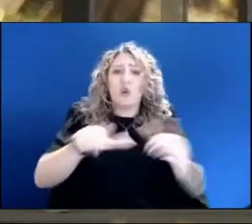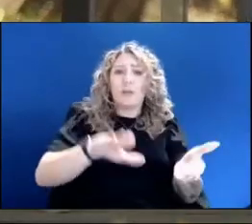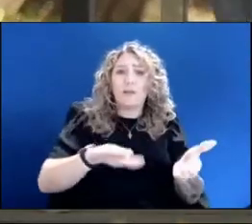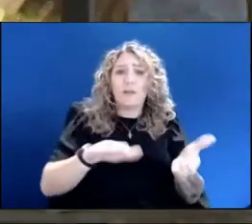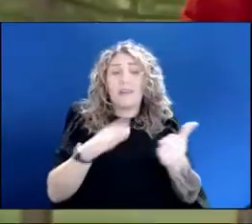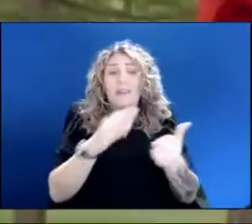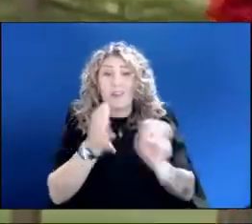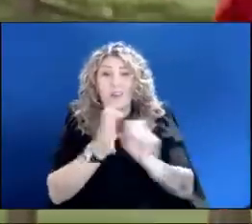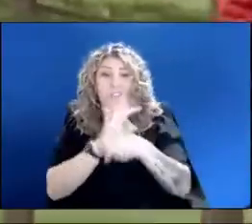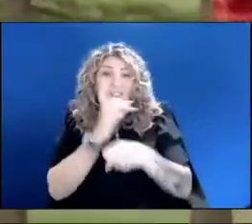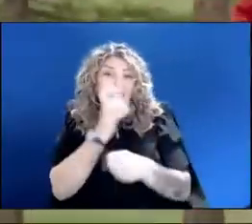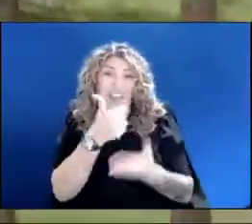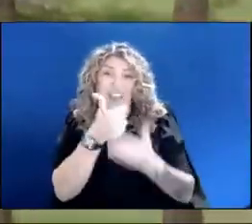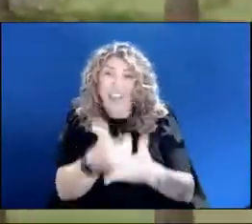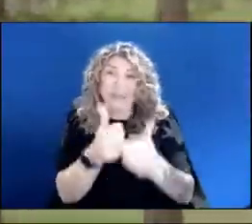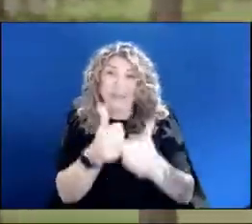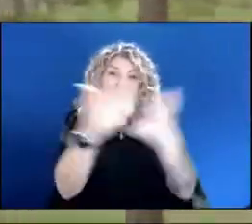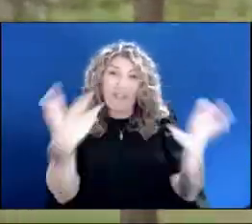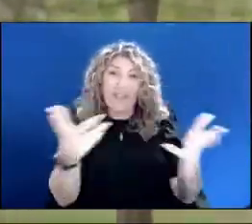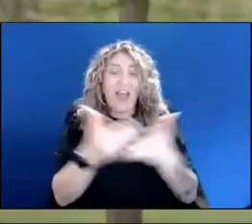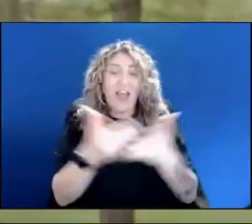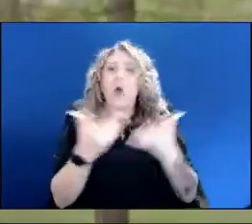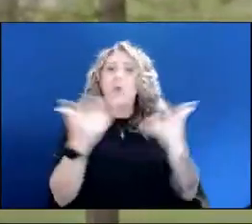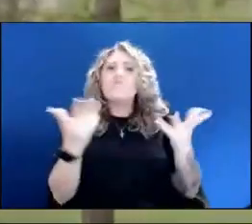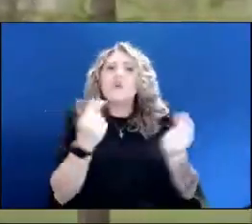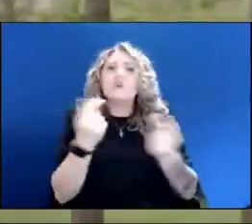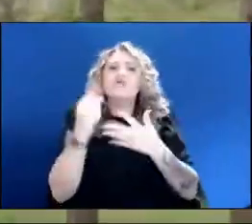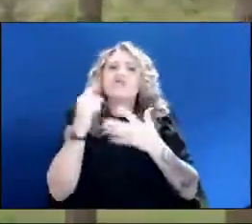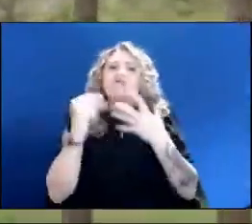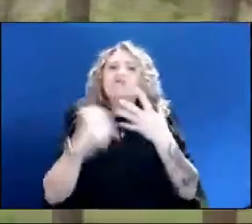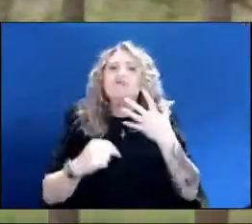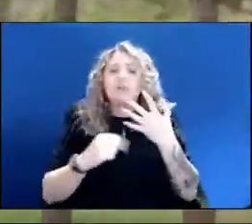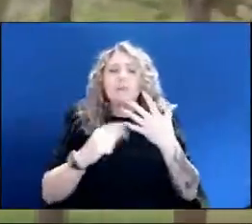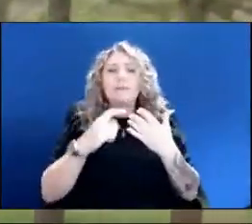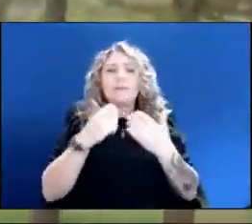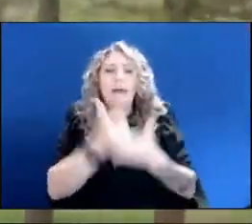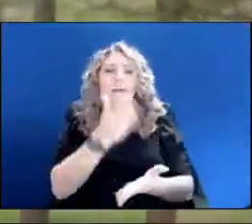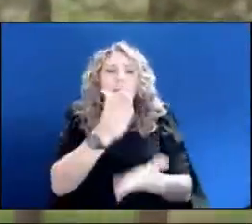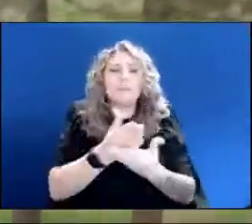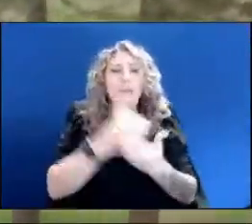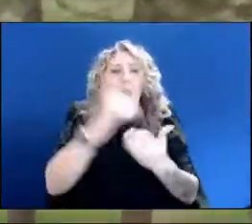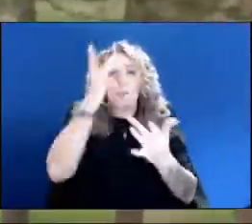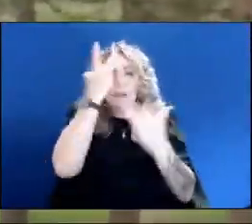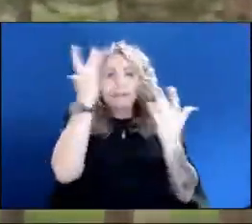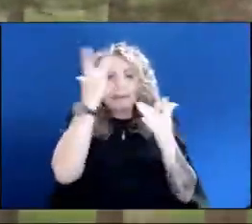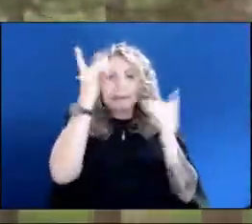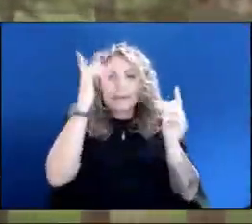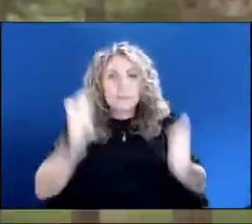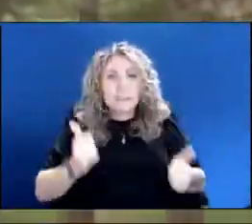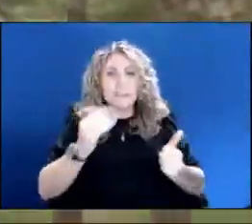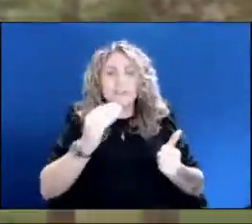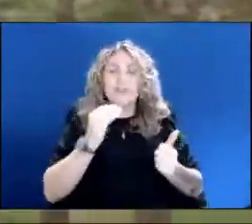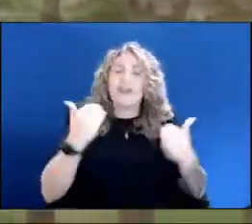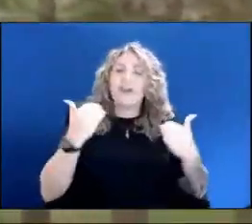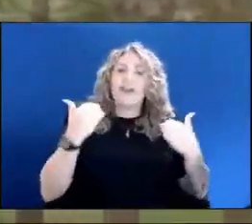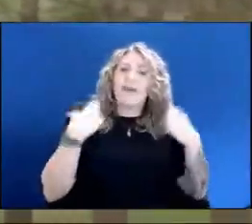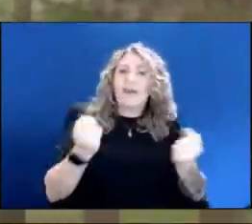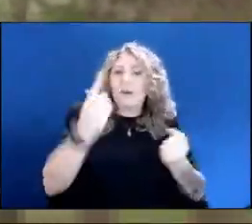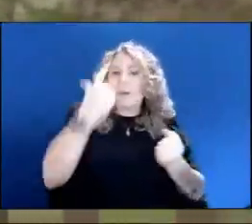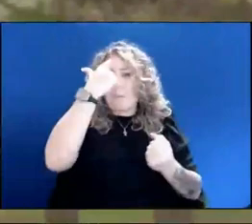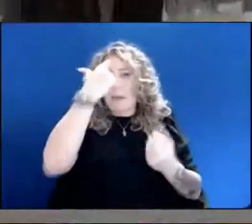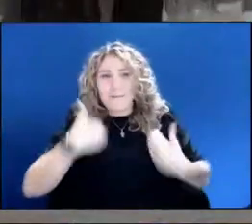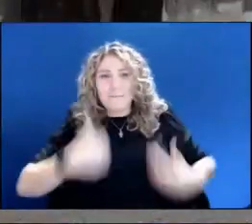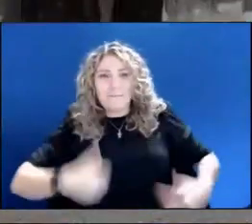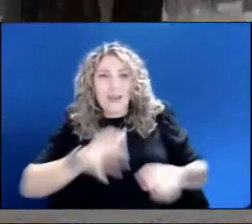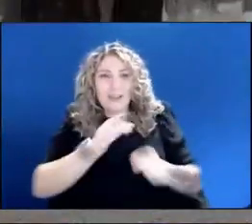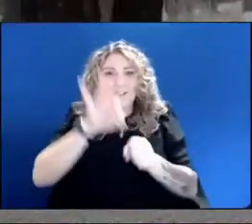matters much. The steps you can take to ward off dementia, stay active and healthy, mind, body, and soul as we age. That's tomorrow at 8 o'clock.